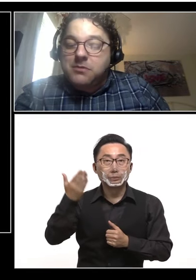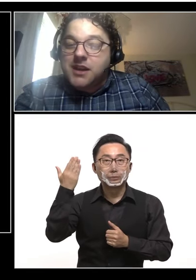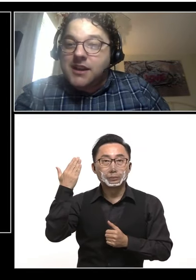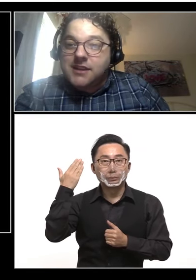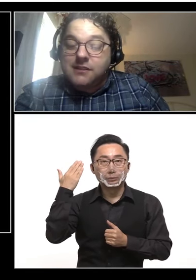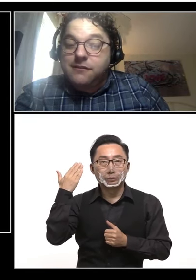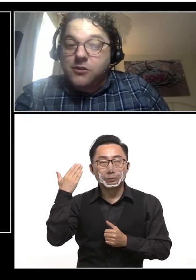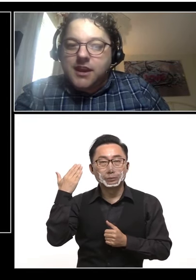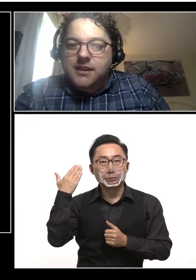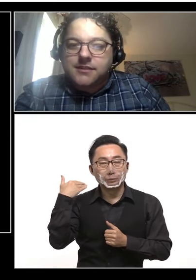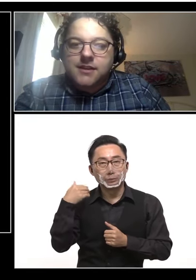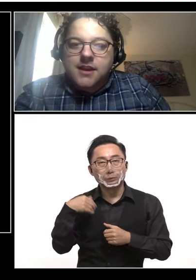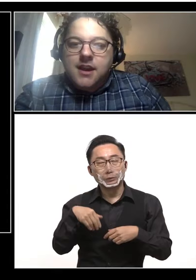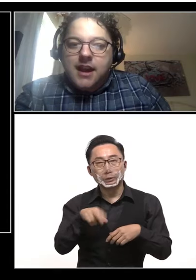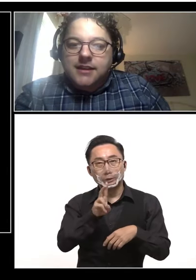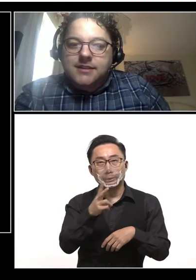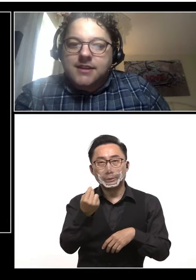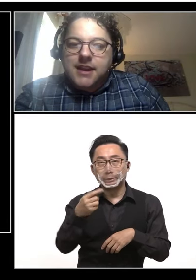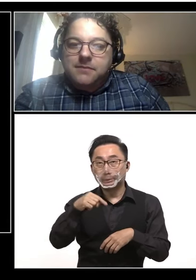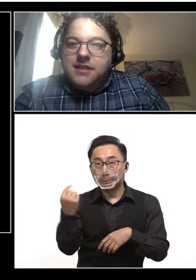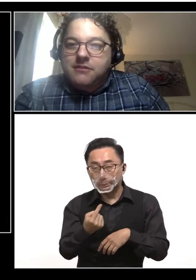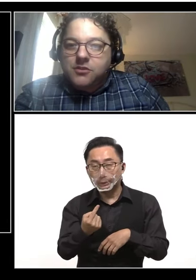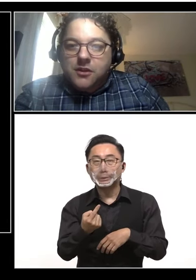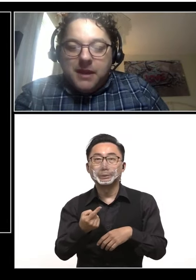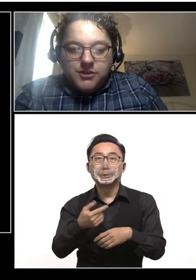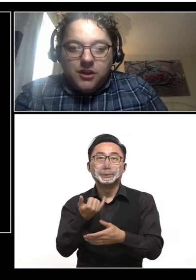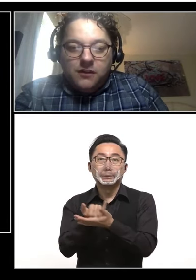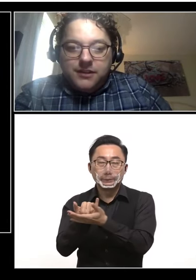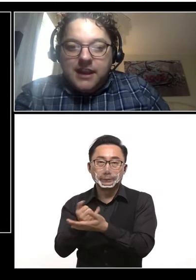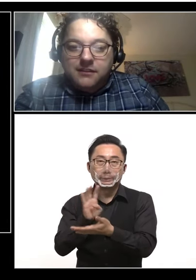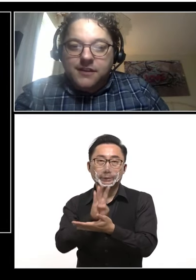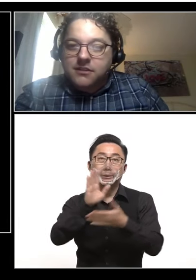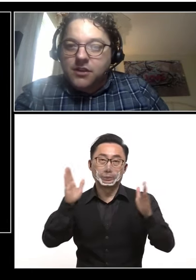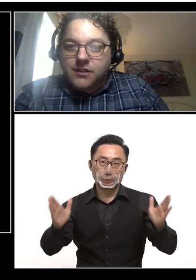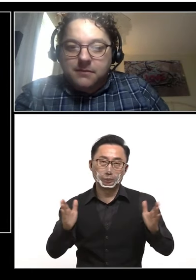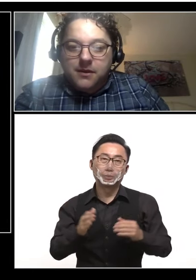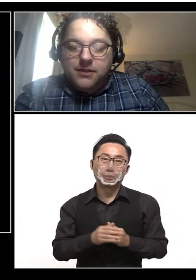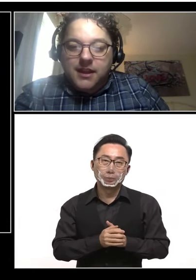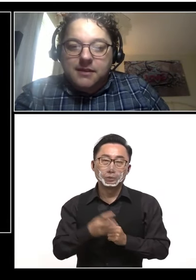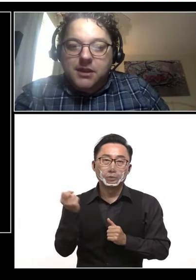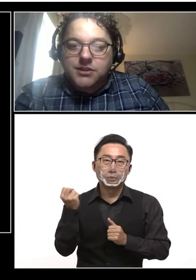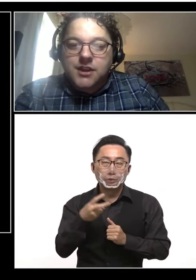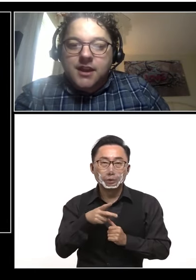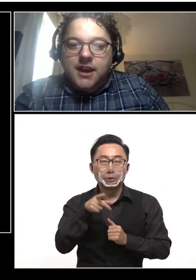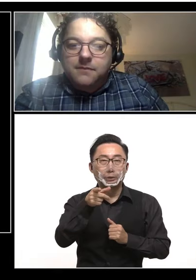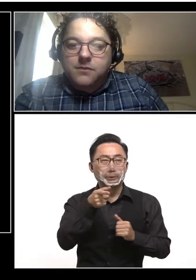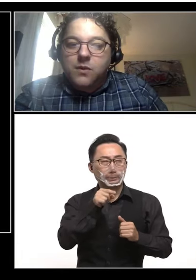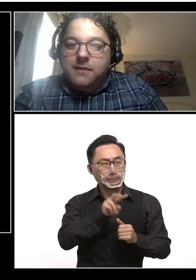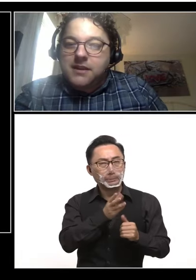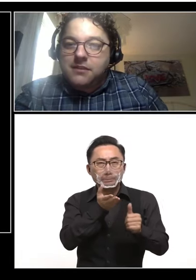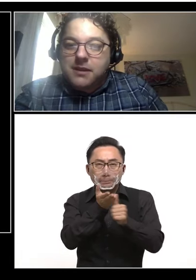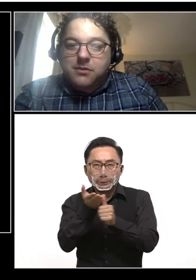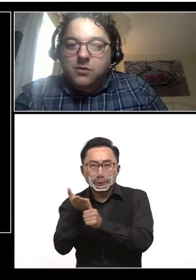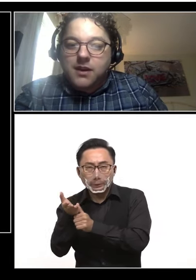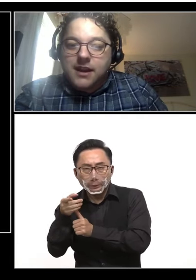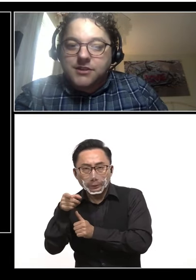people died in 4 years. And there is also a picture of the killing fields on that image where many